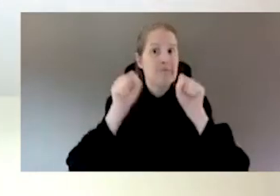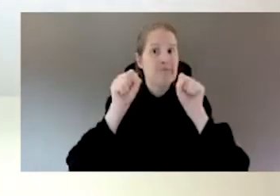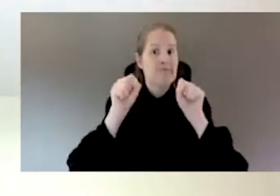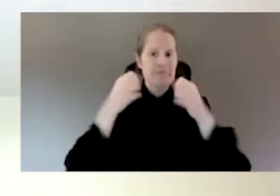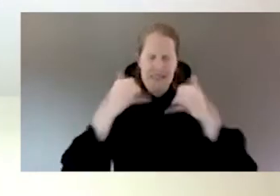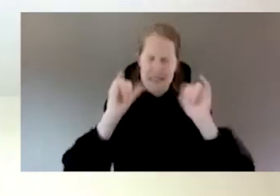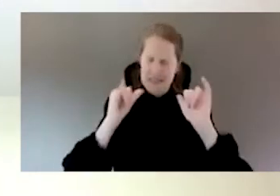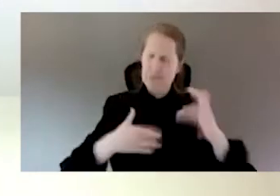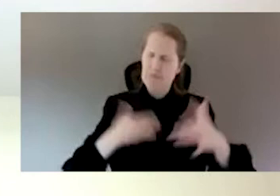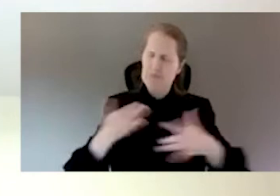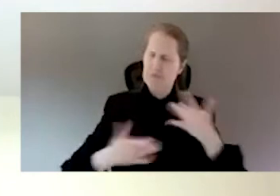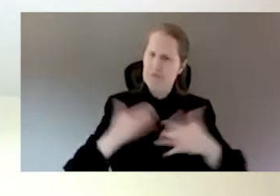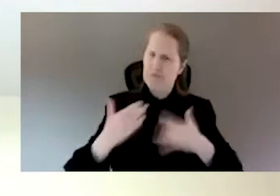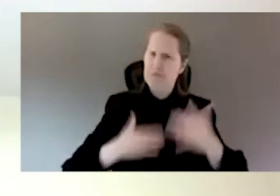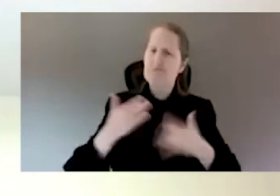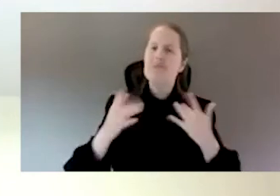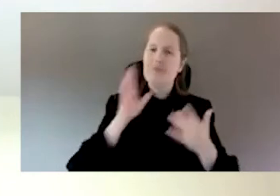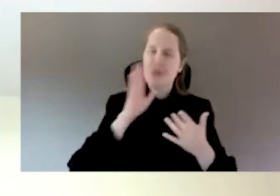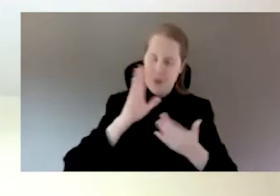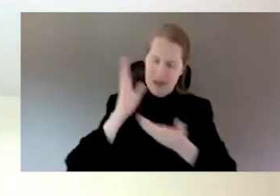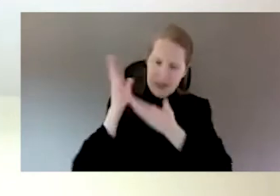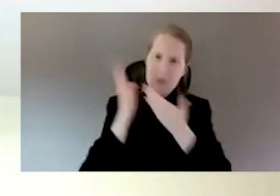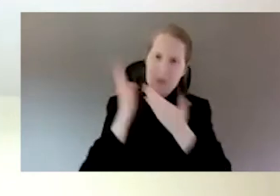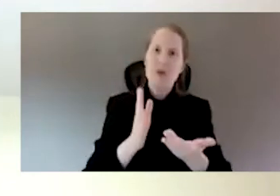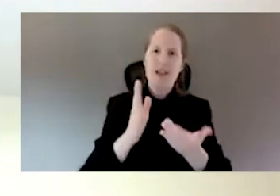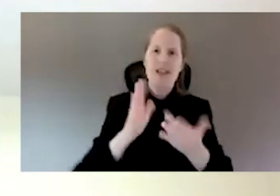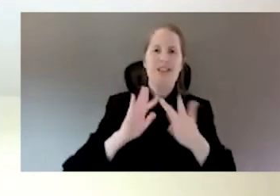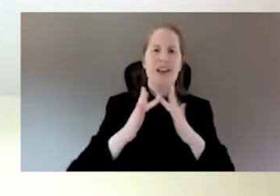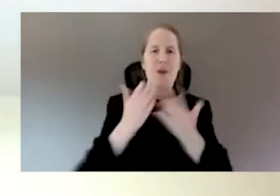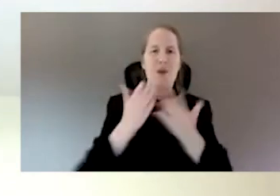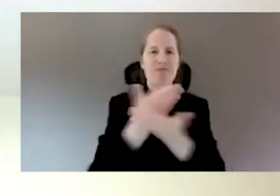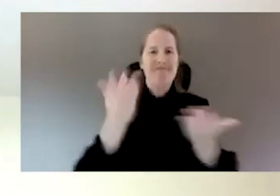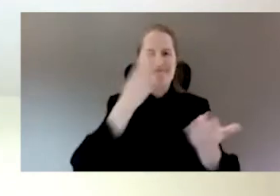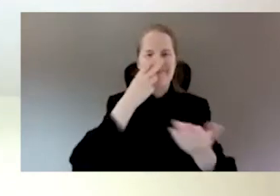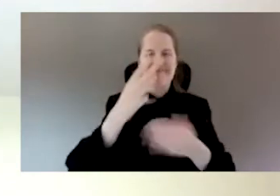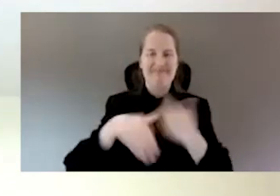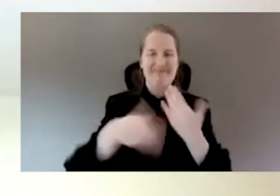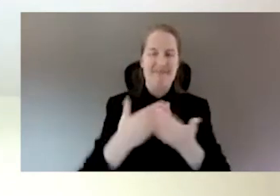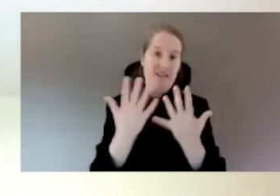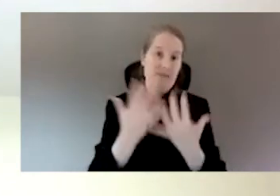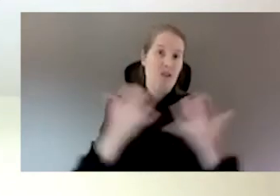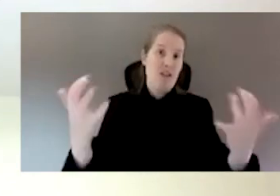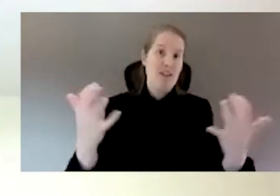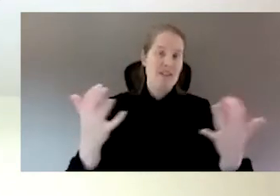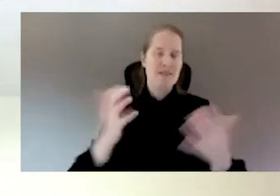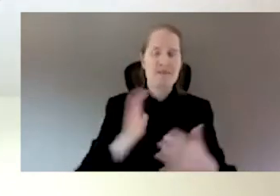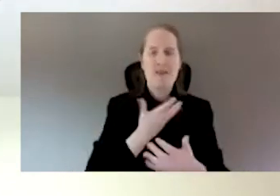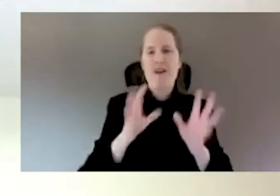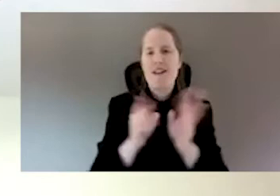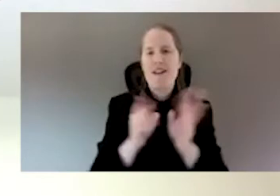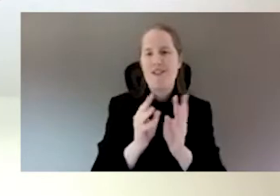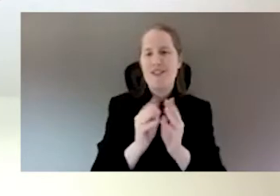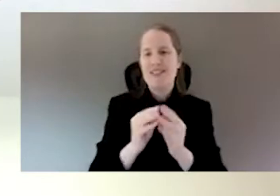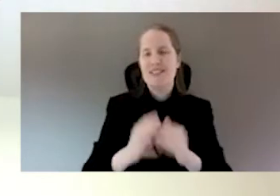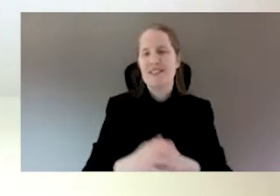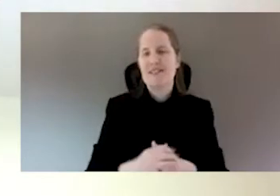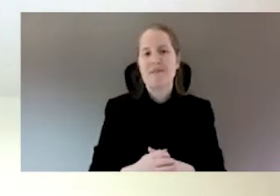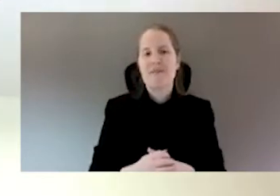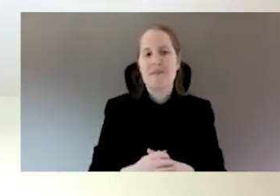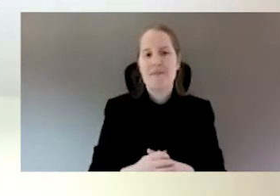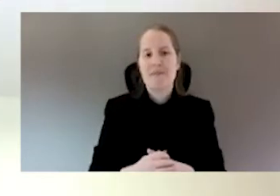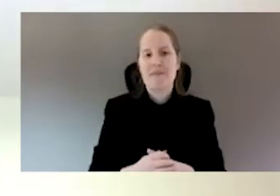are very excited to bring this to our network and the larger audience. As